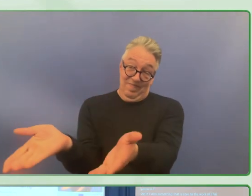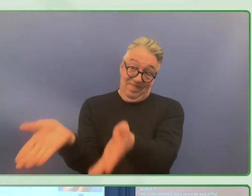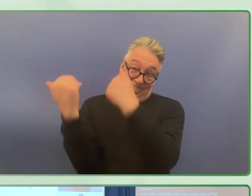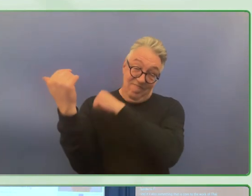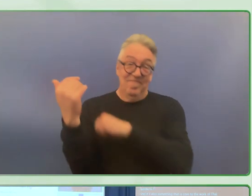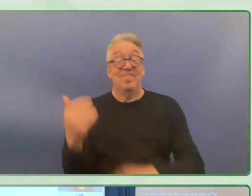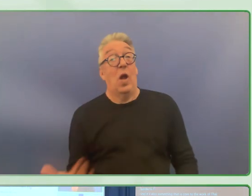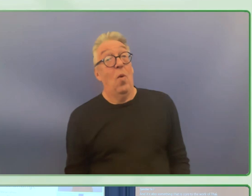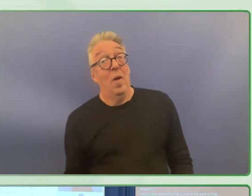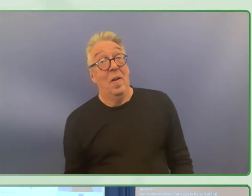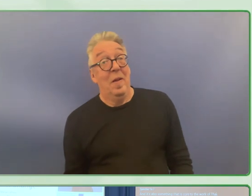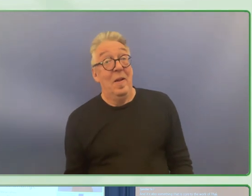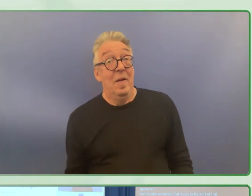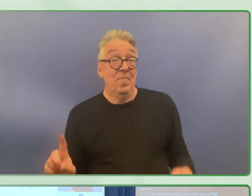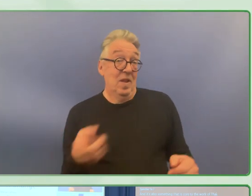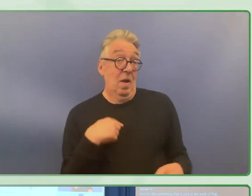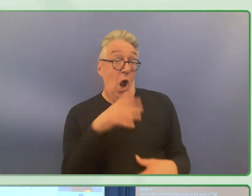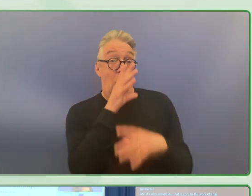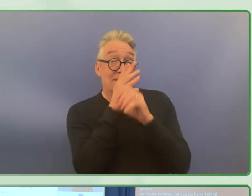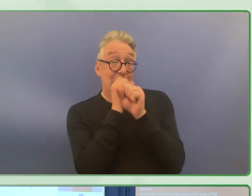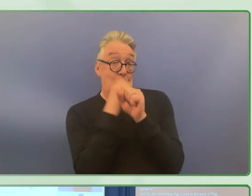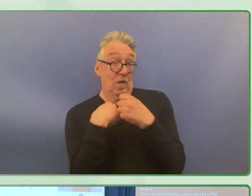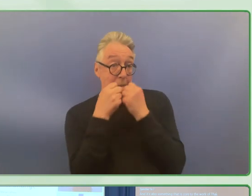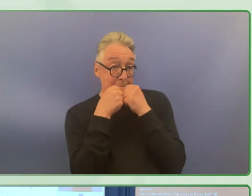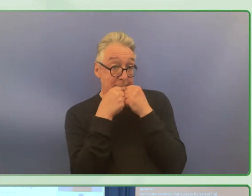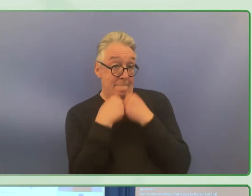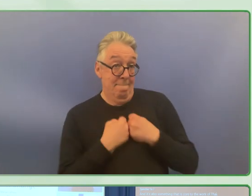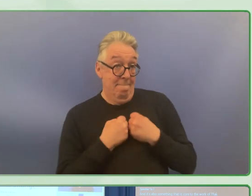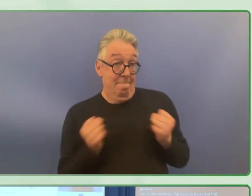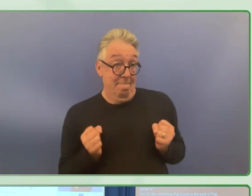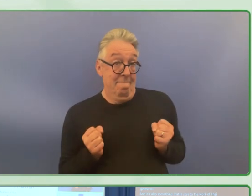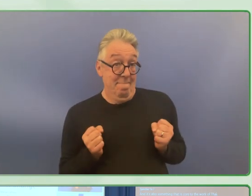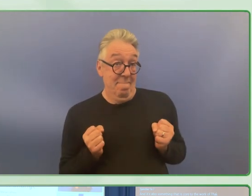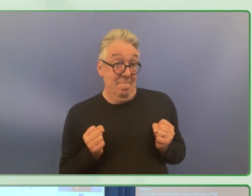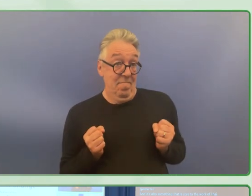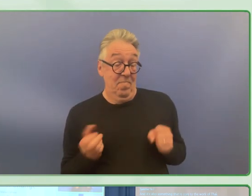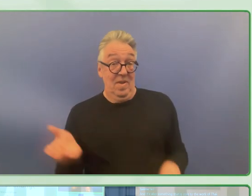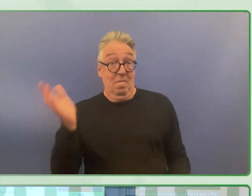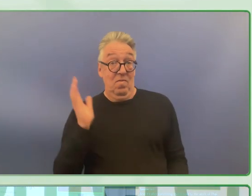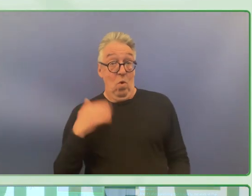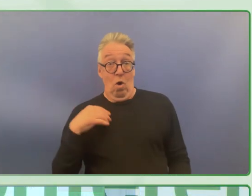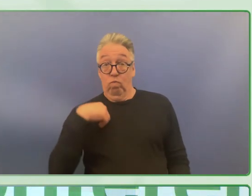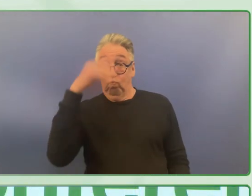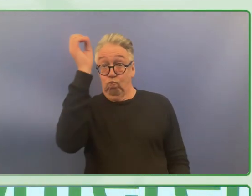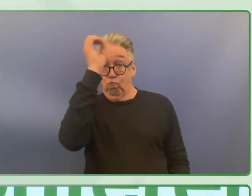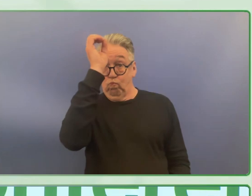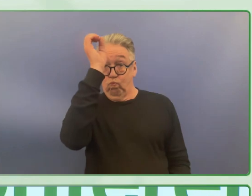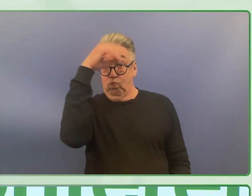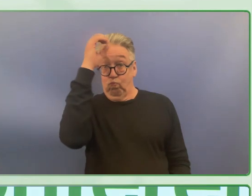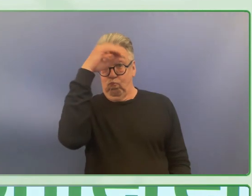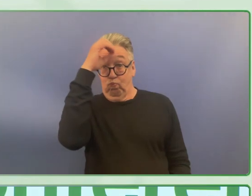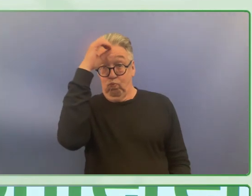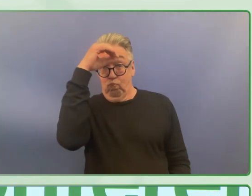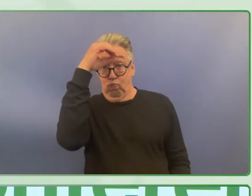I have a secret to tell you. I was completely ignorant of the dark reality of the thousands